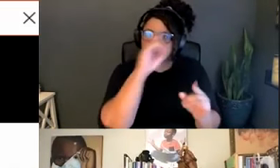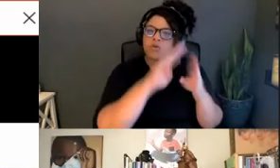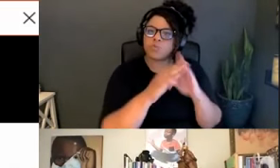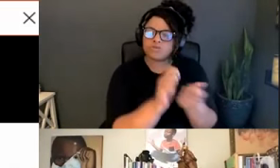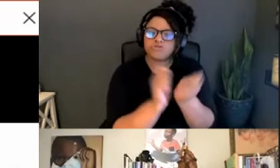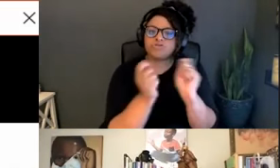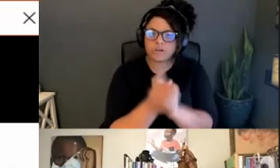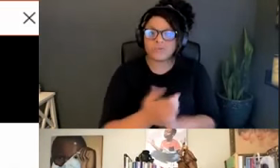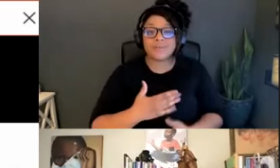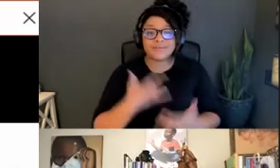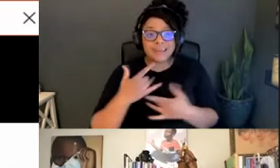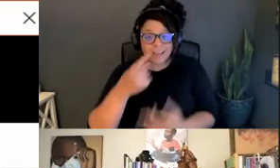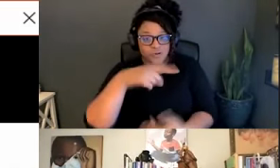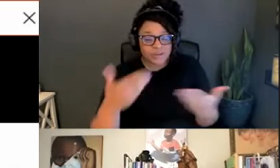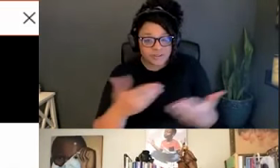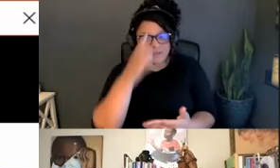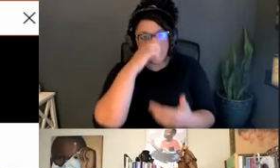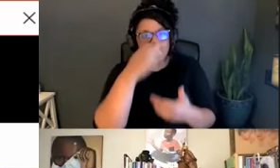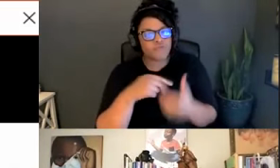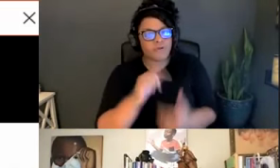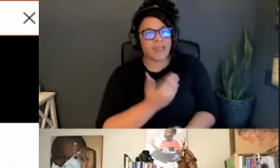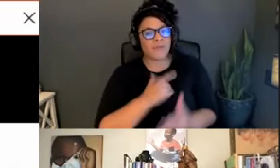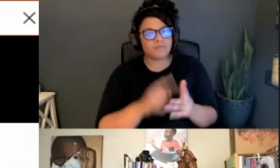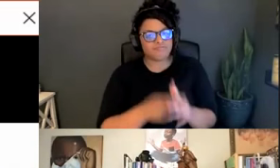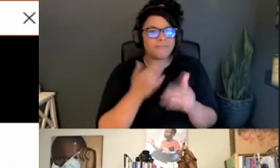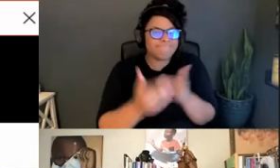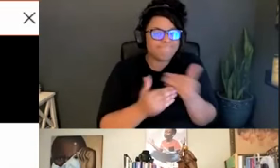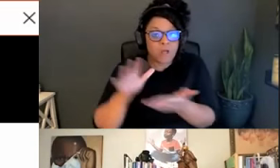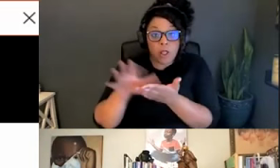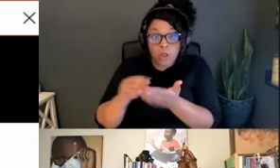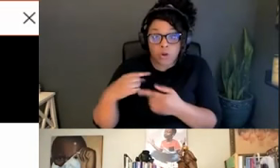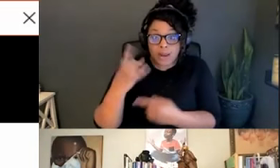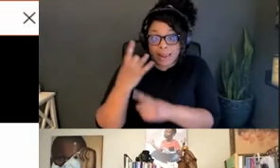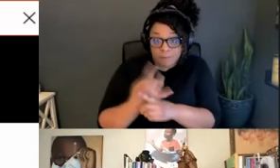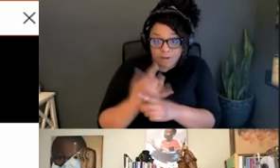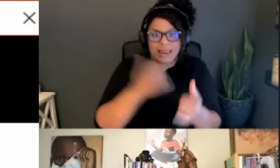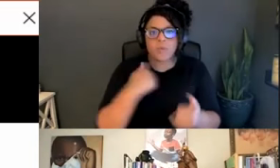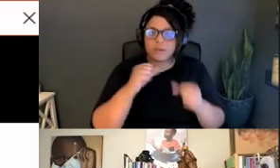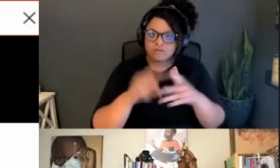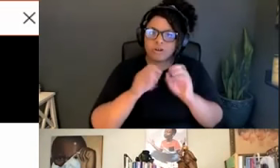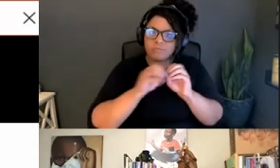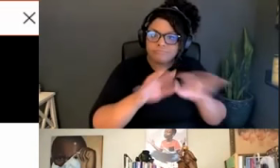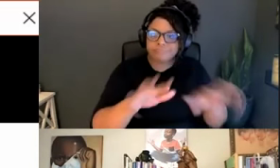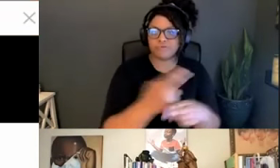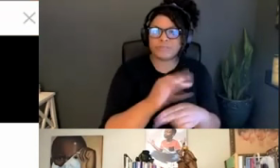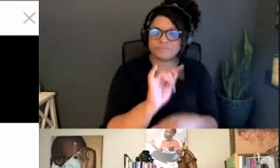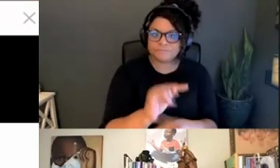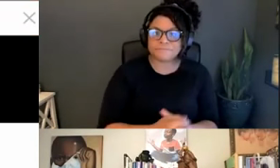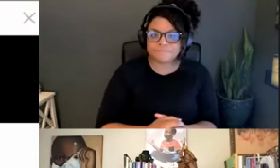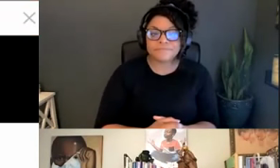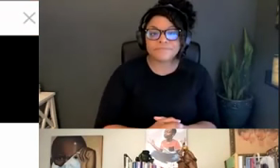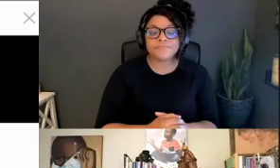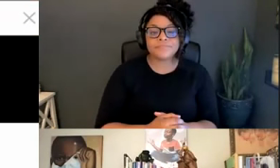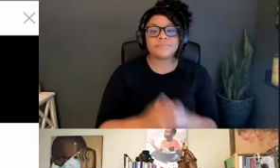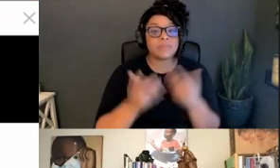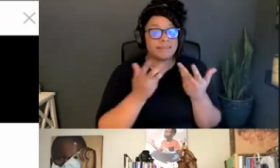to join us as we kick off what we've learned over the last 8 months. And so with that, I would like